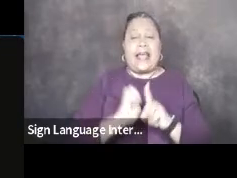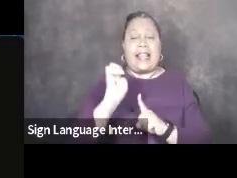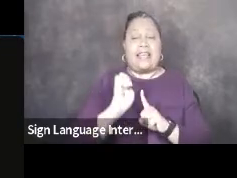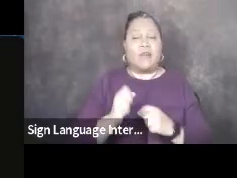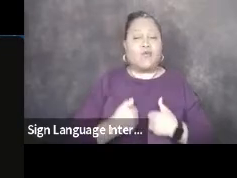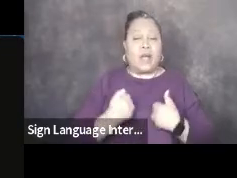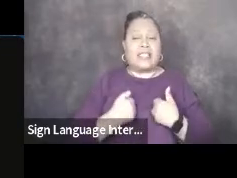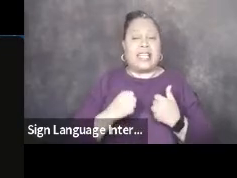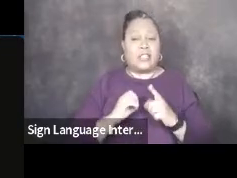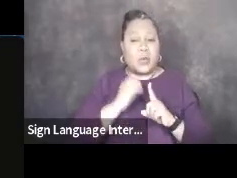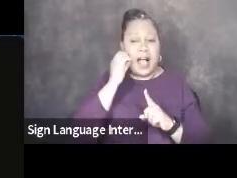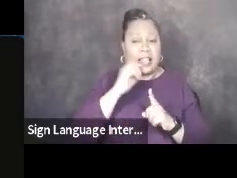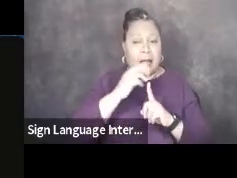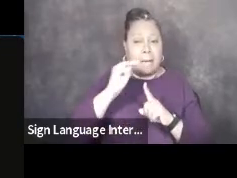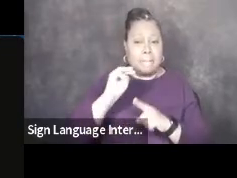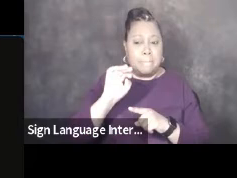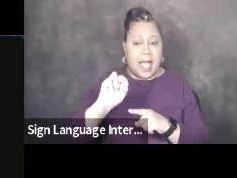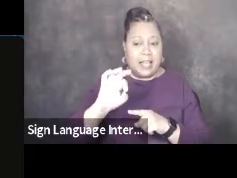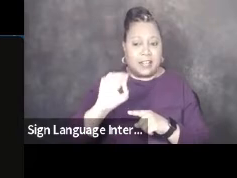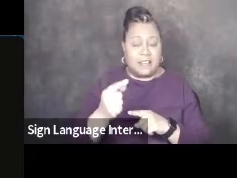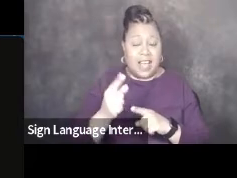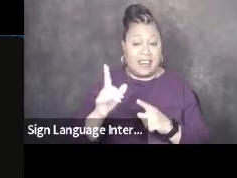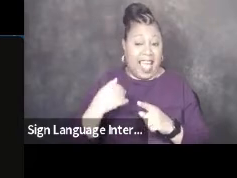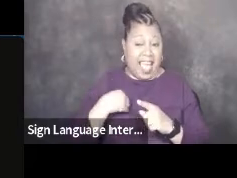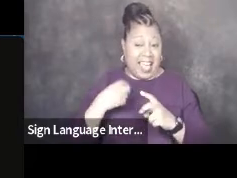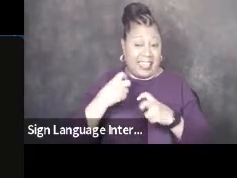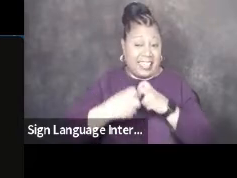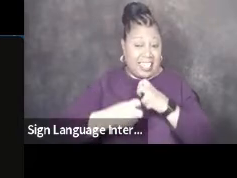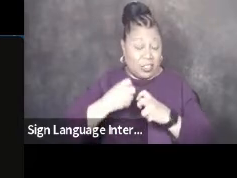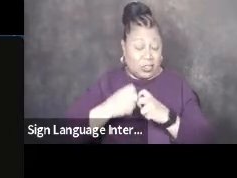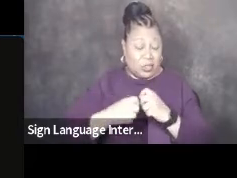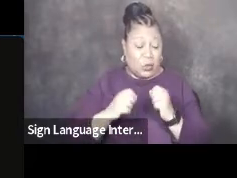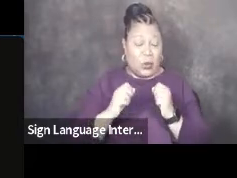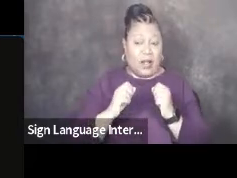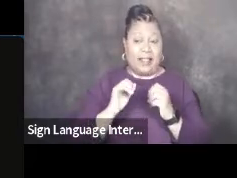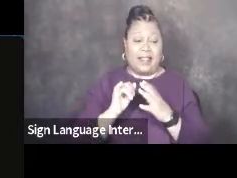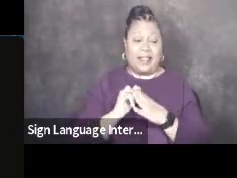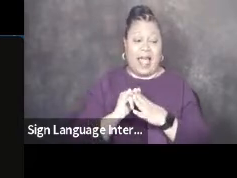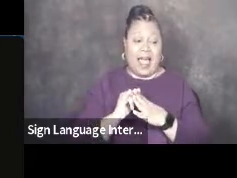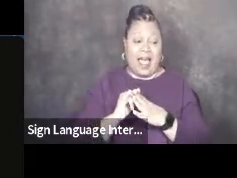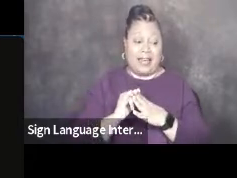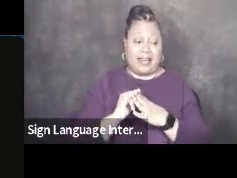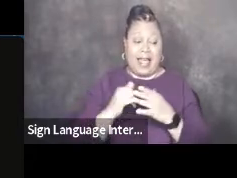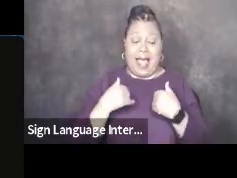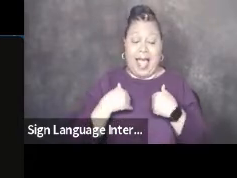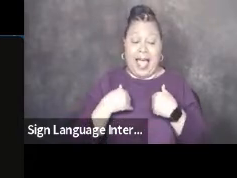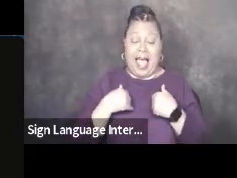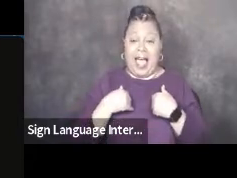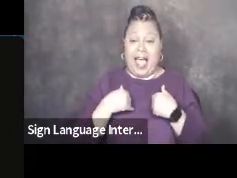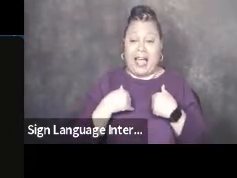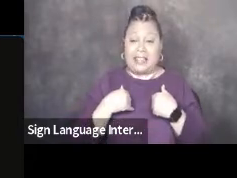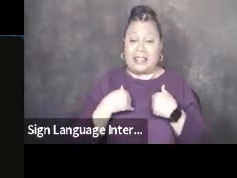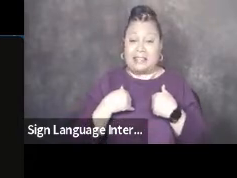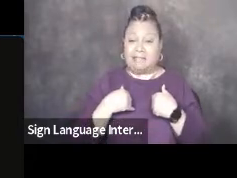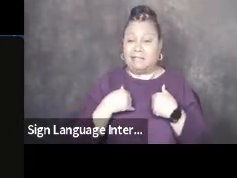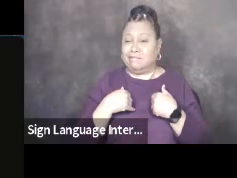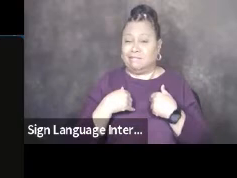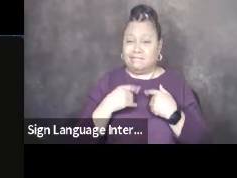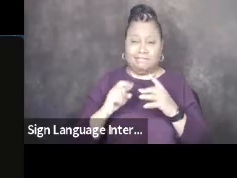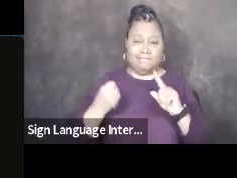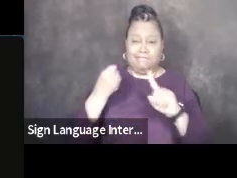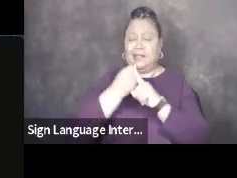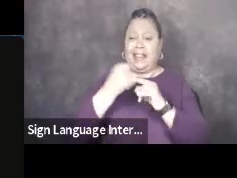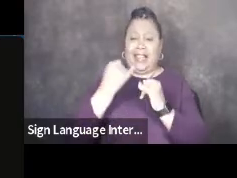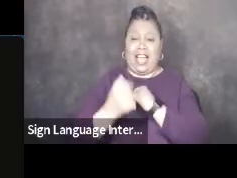Residential elevator manufacturers have had an issue that has come to light in the last 20 years or so, and they